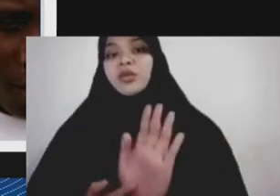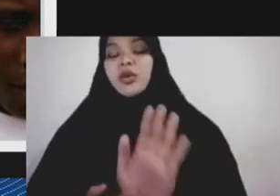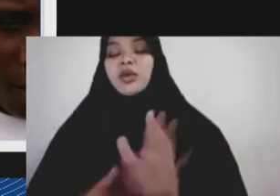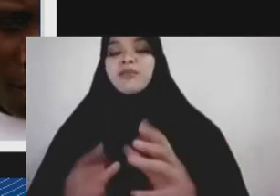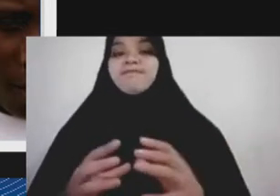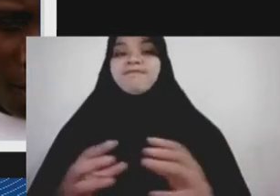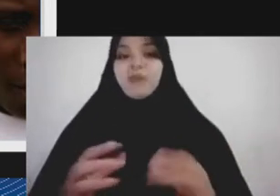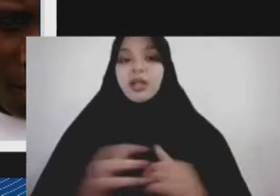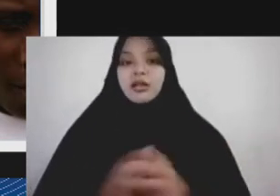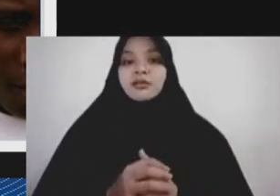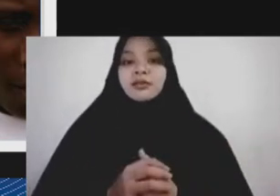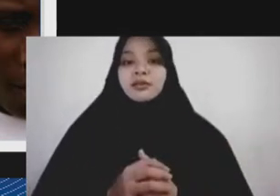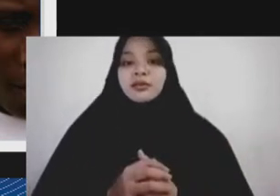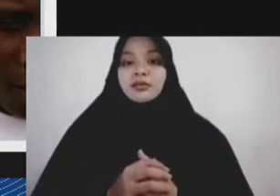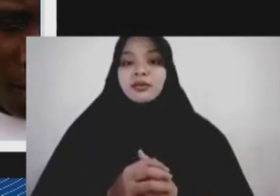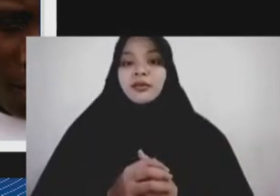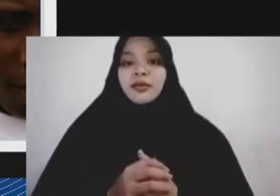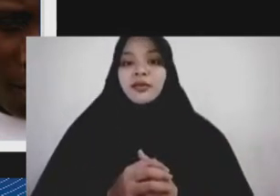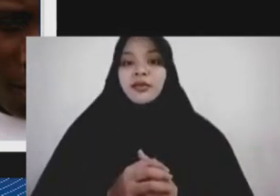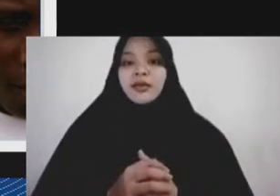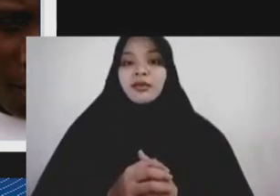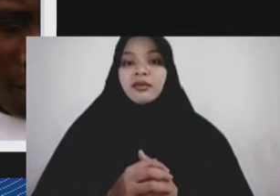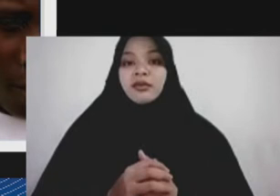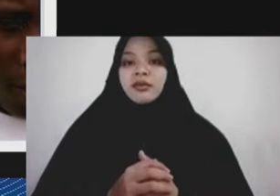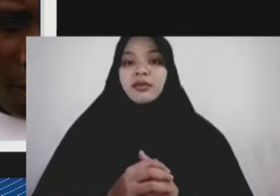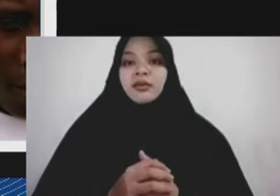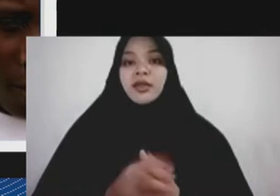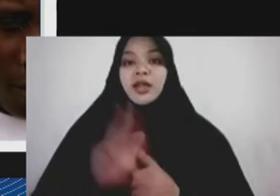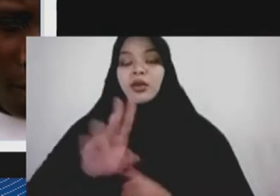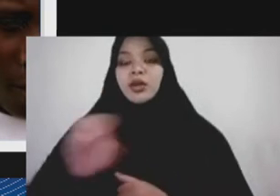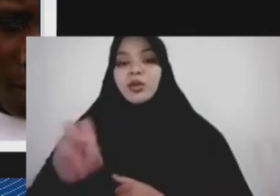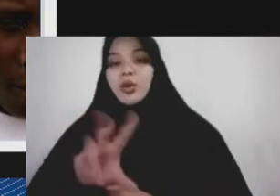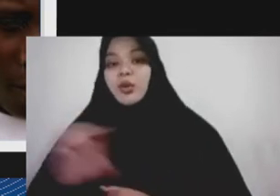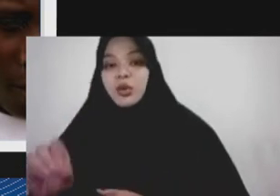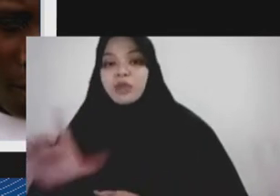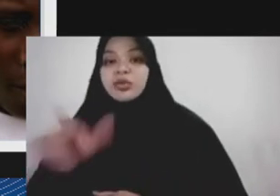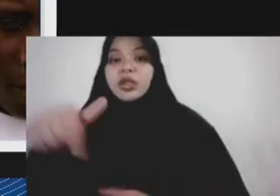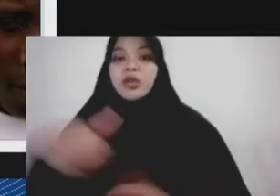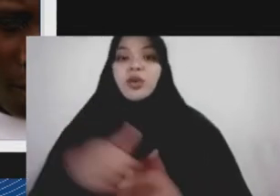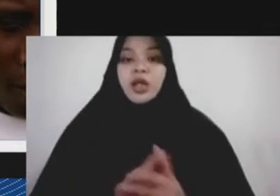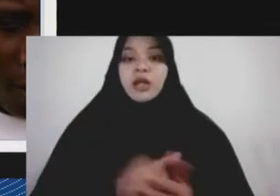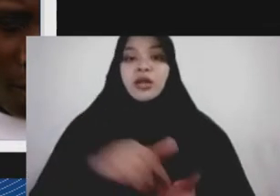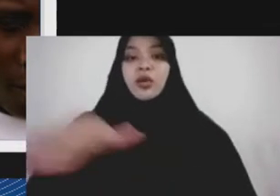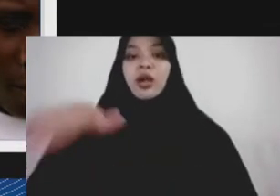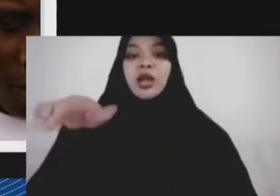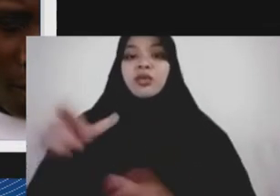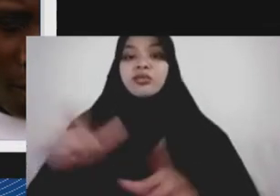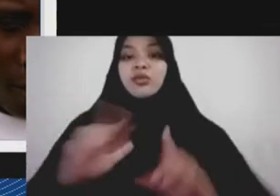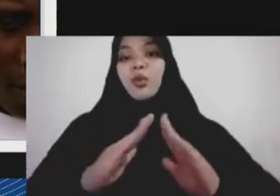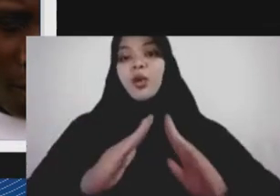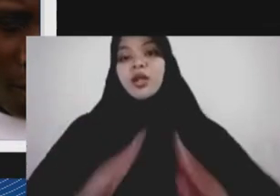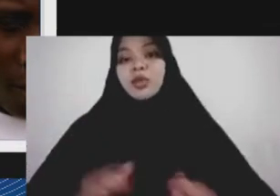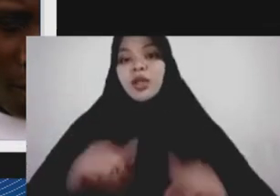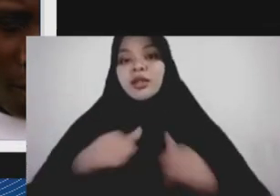2020, showed that calls to domestic violence were increased by 30%